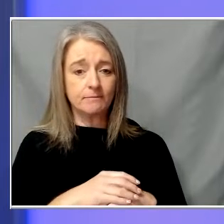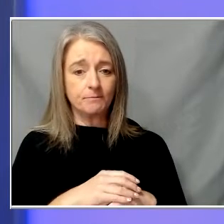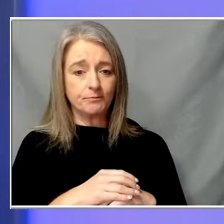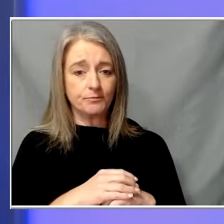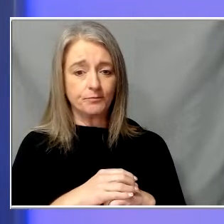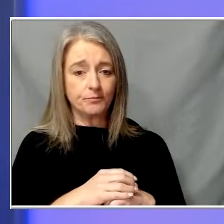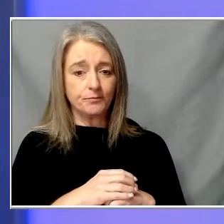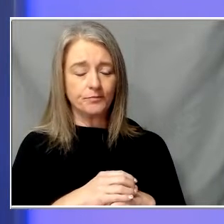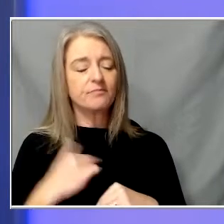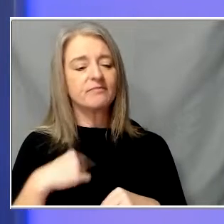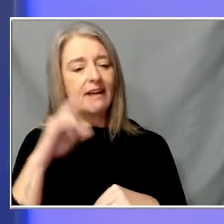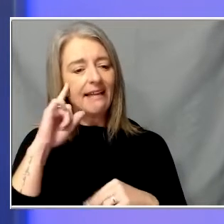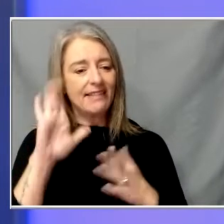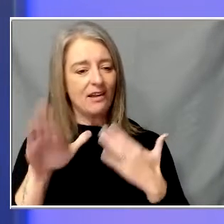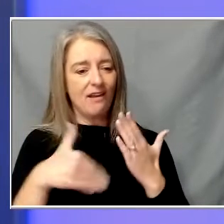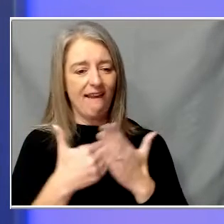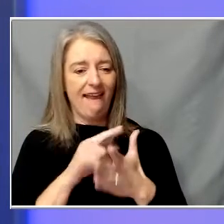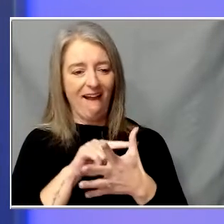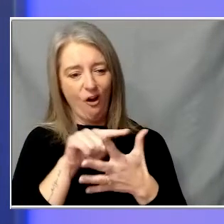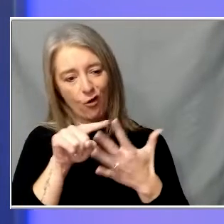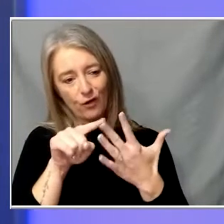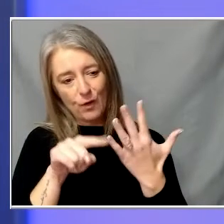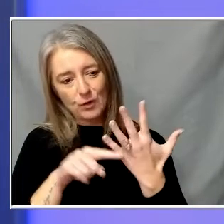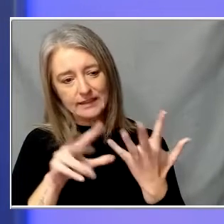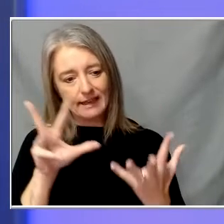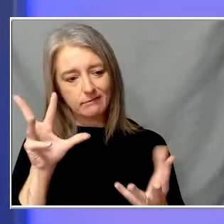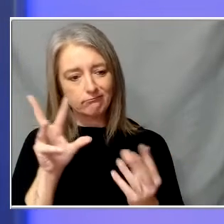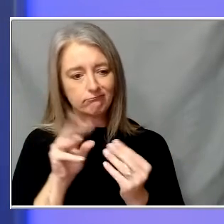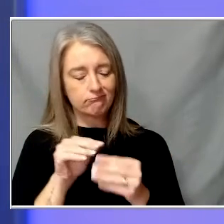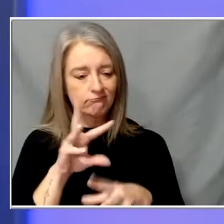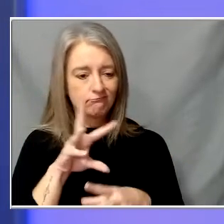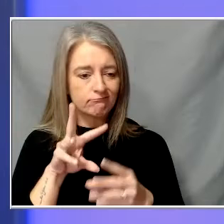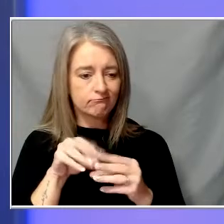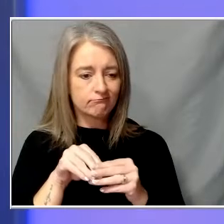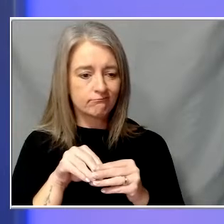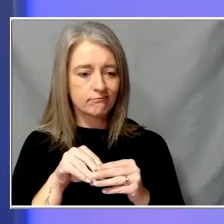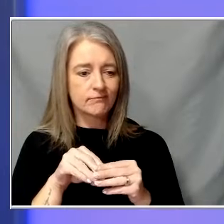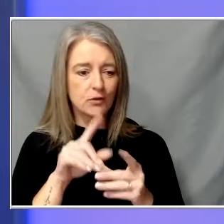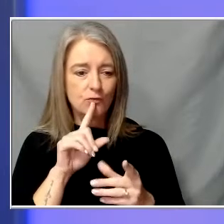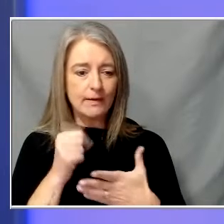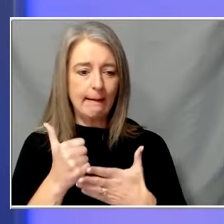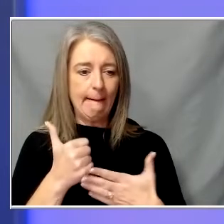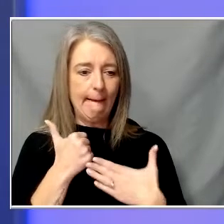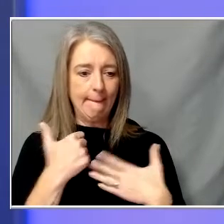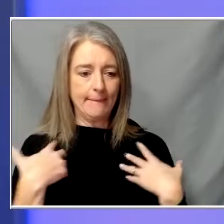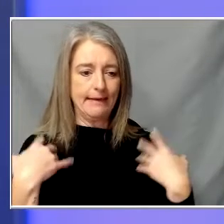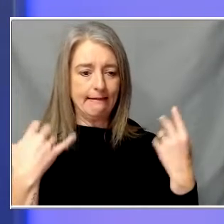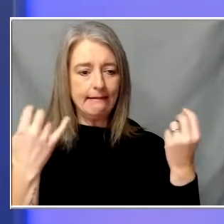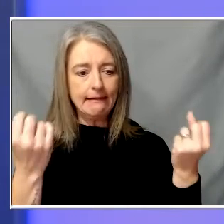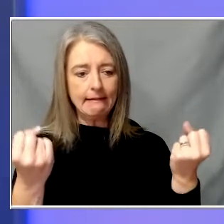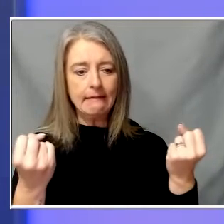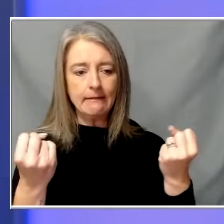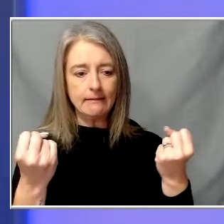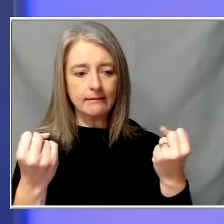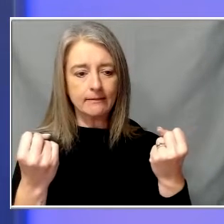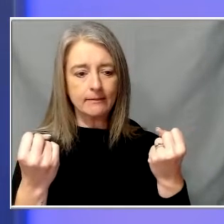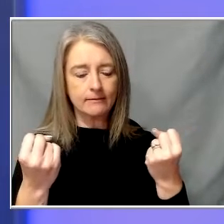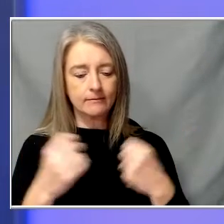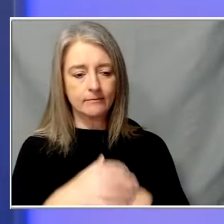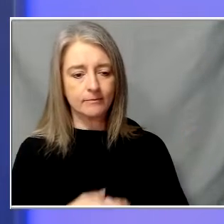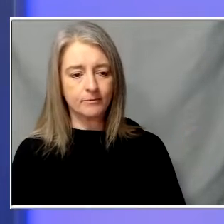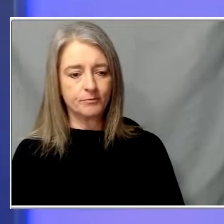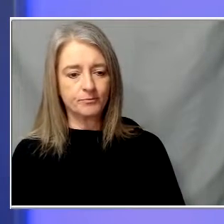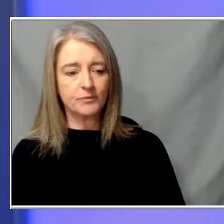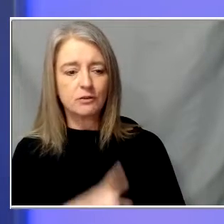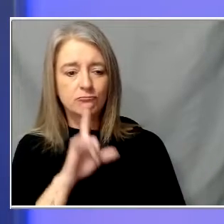I think all of those things combined really fed into the way that I was able to heal, and really